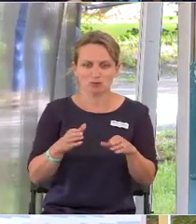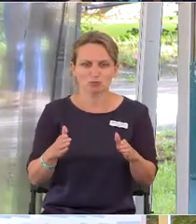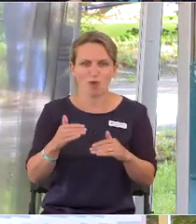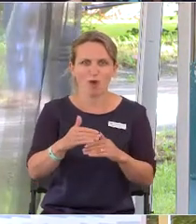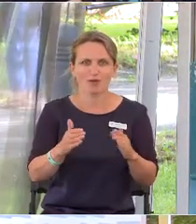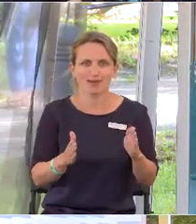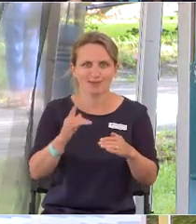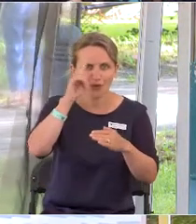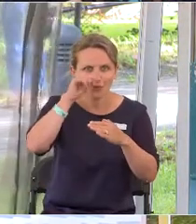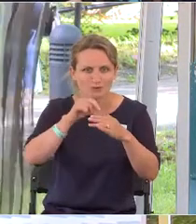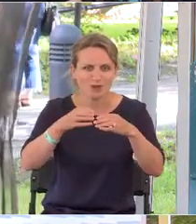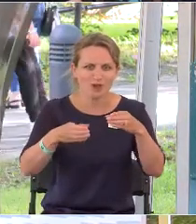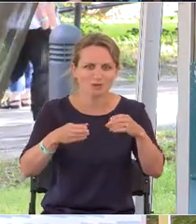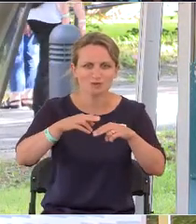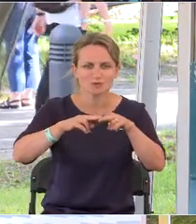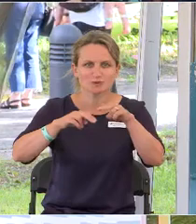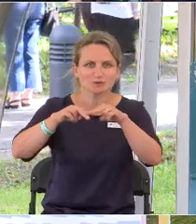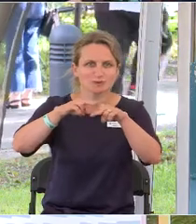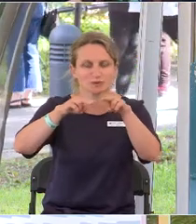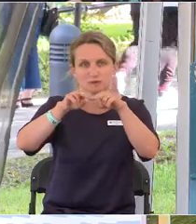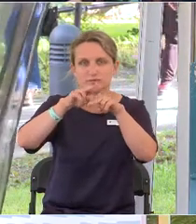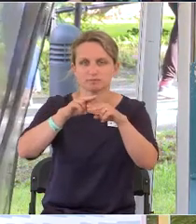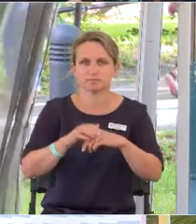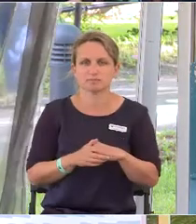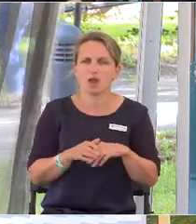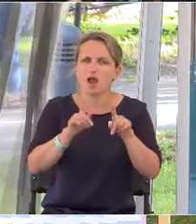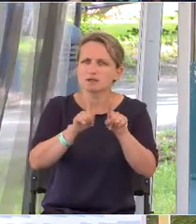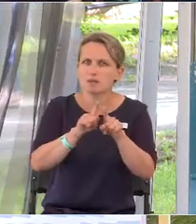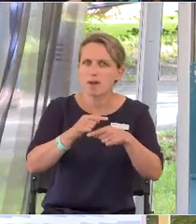when you think about the generations, I think that they